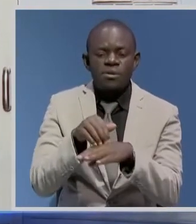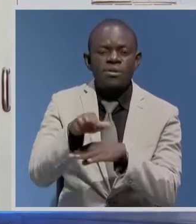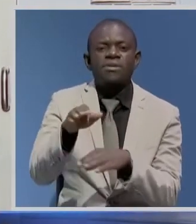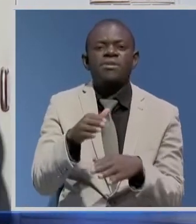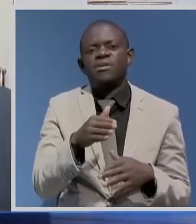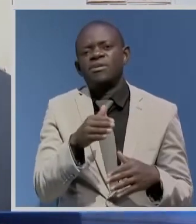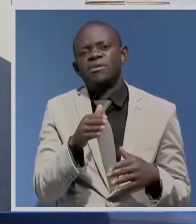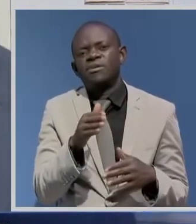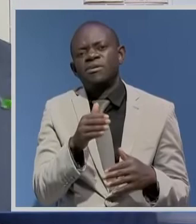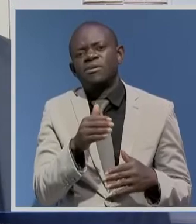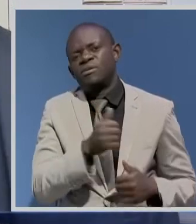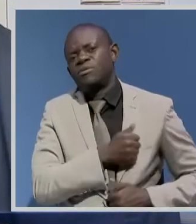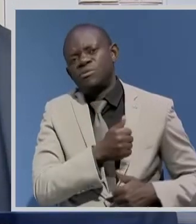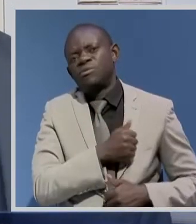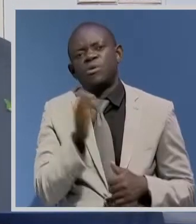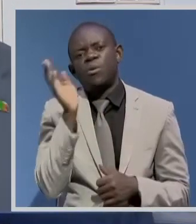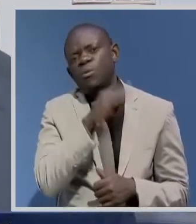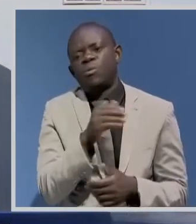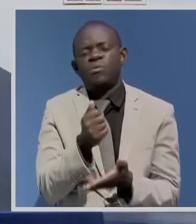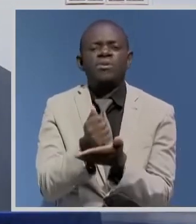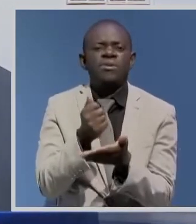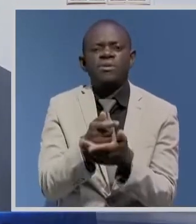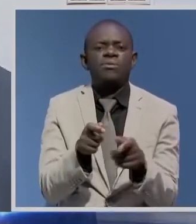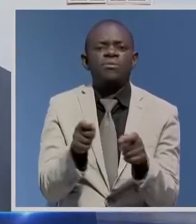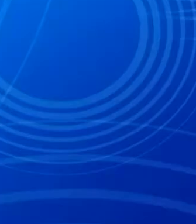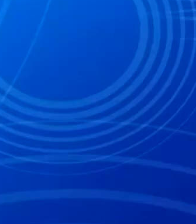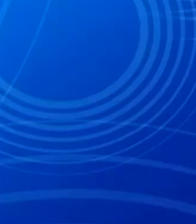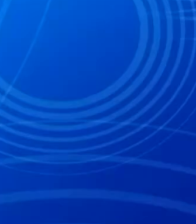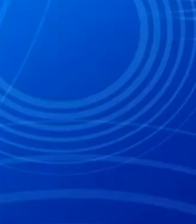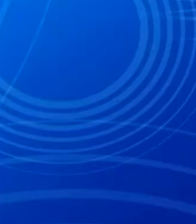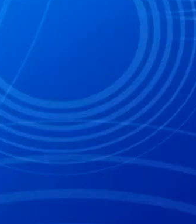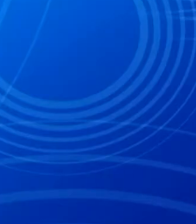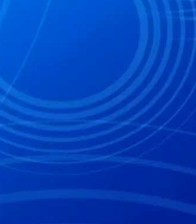Nations Organization Stabilizing Mission.